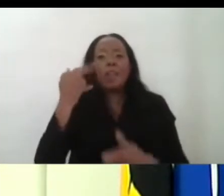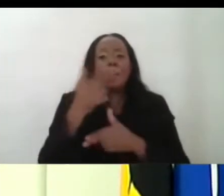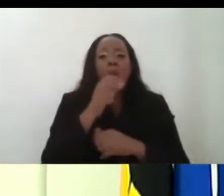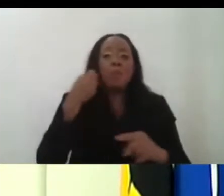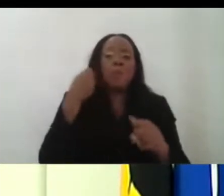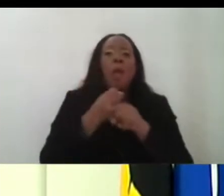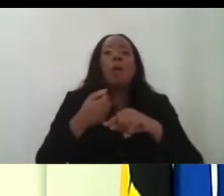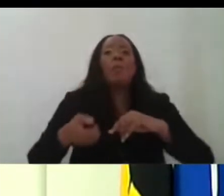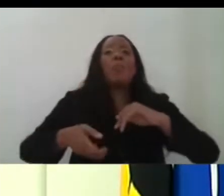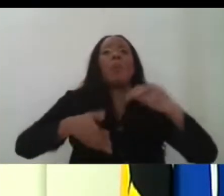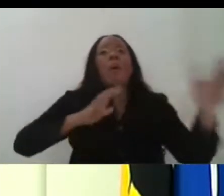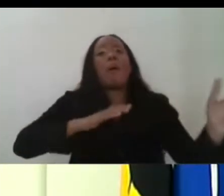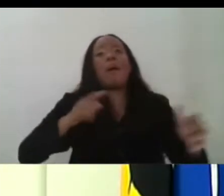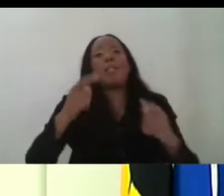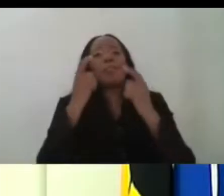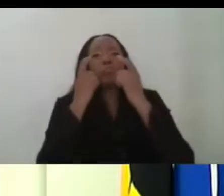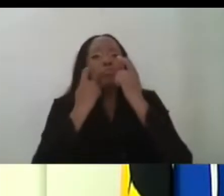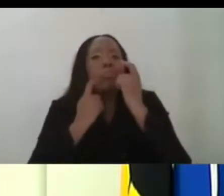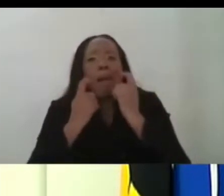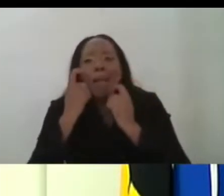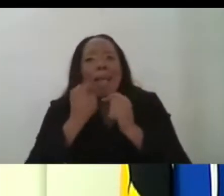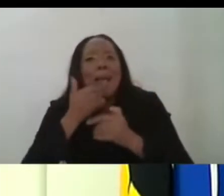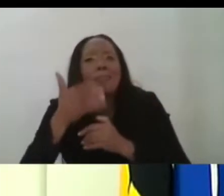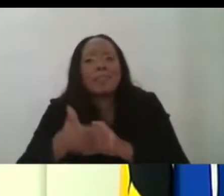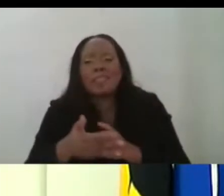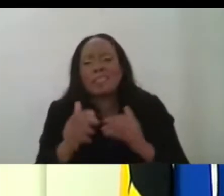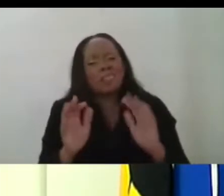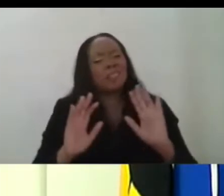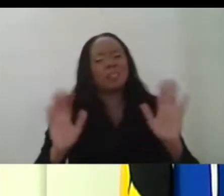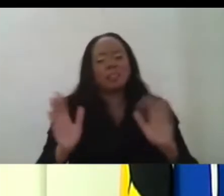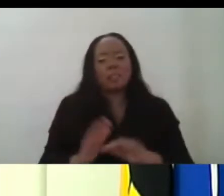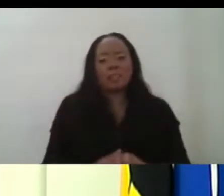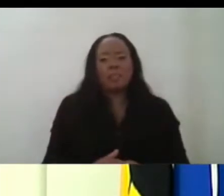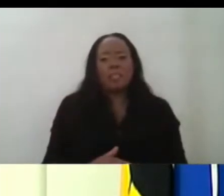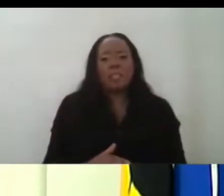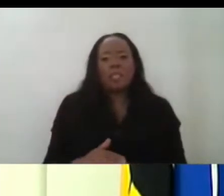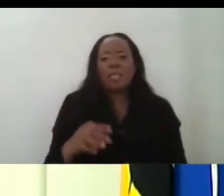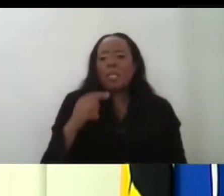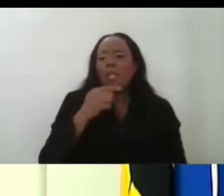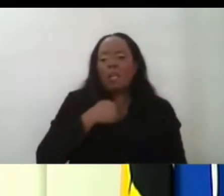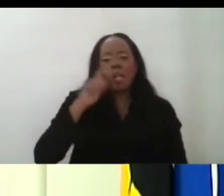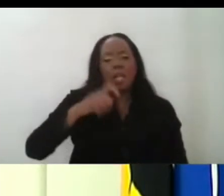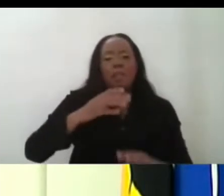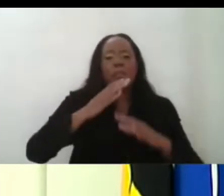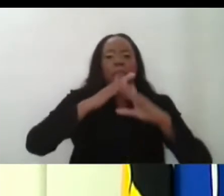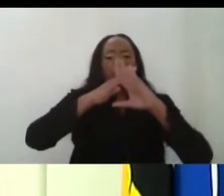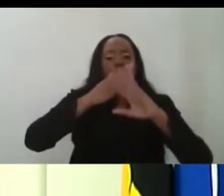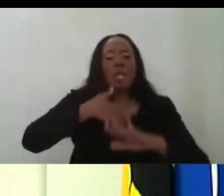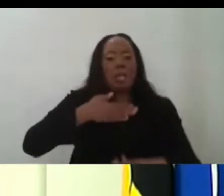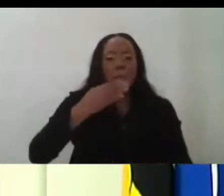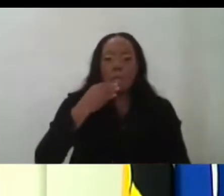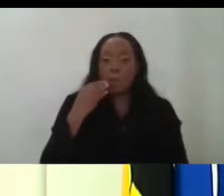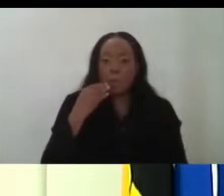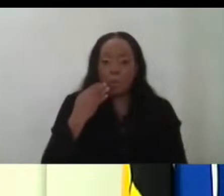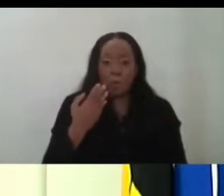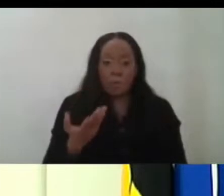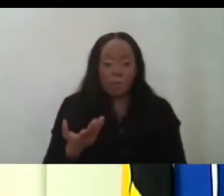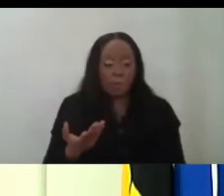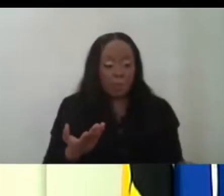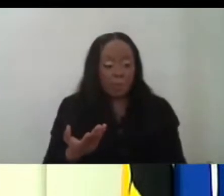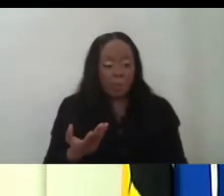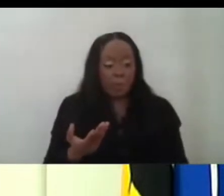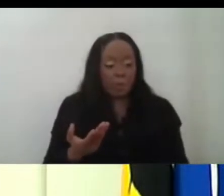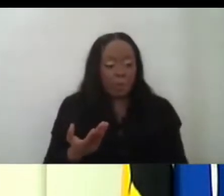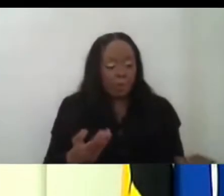personally that I've taken steps to secure my property I had never done, in a way I had never done before, because I looked